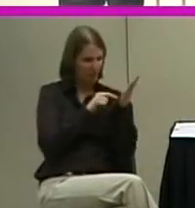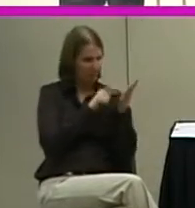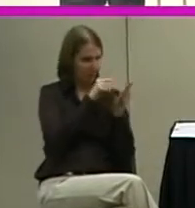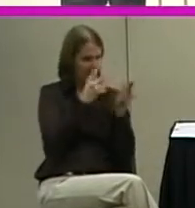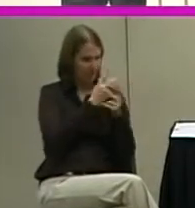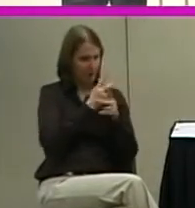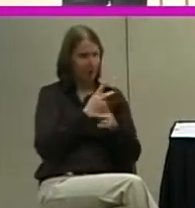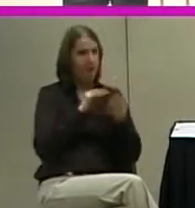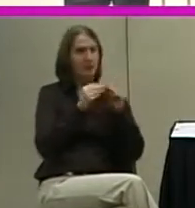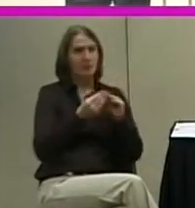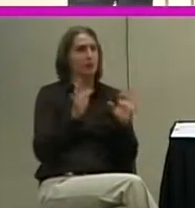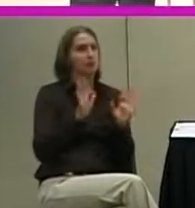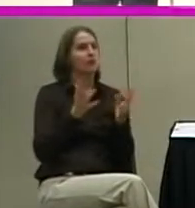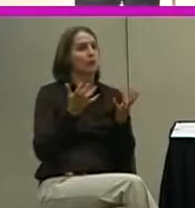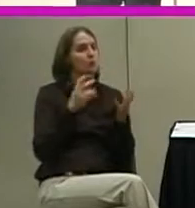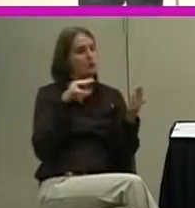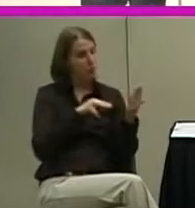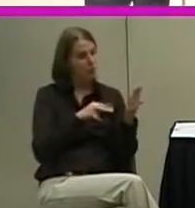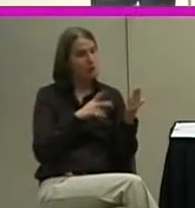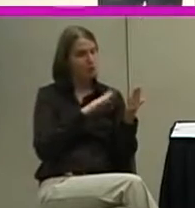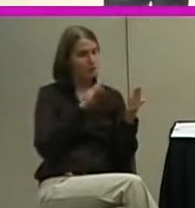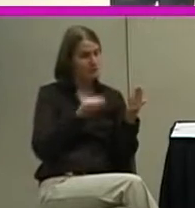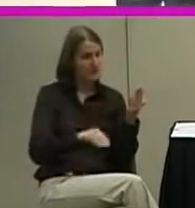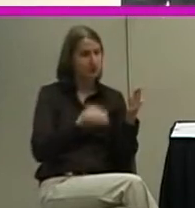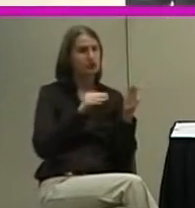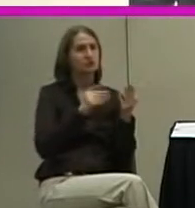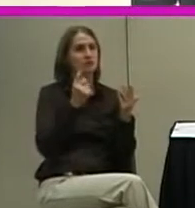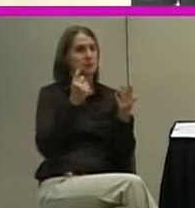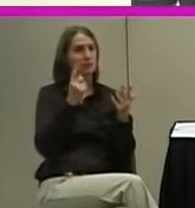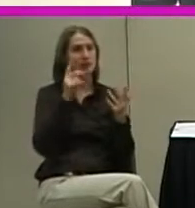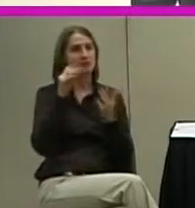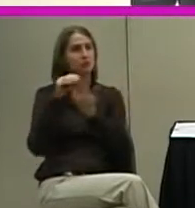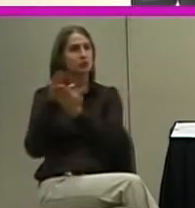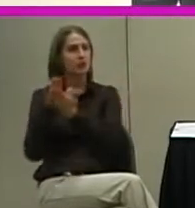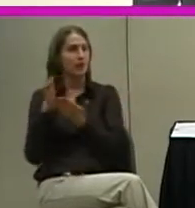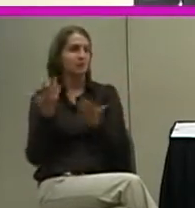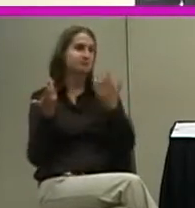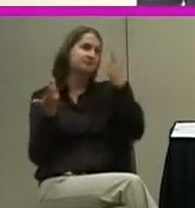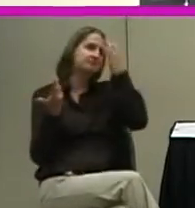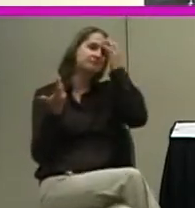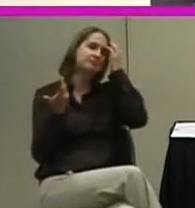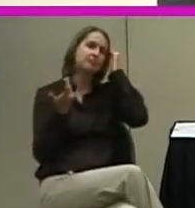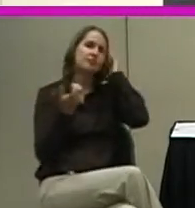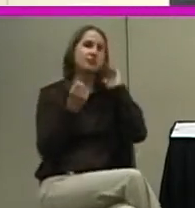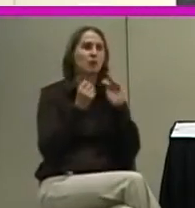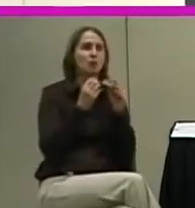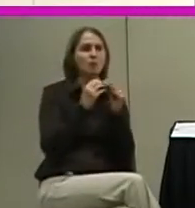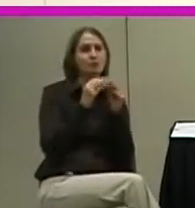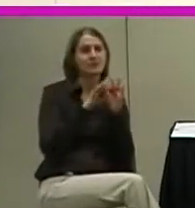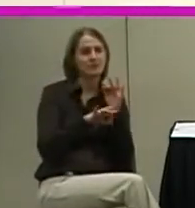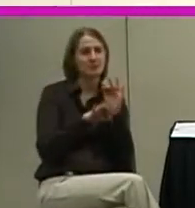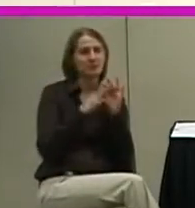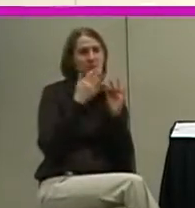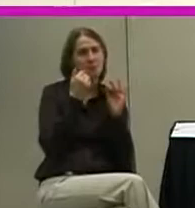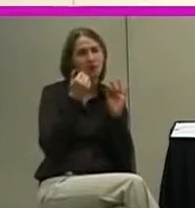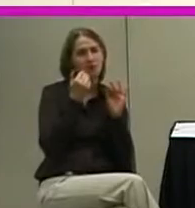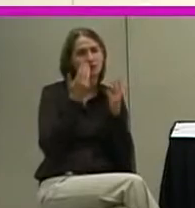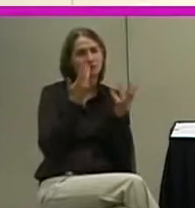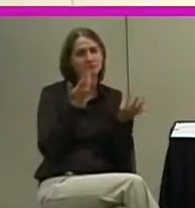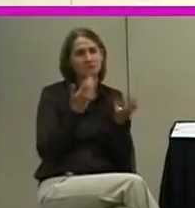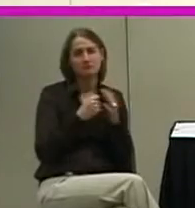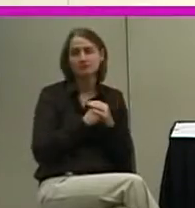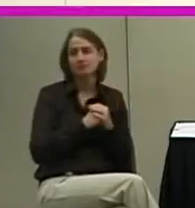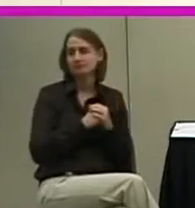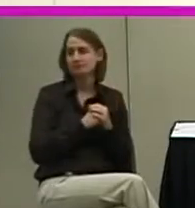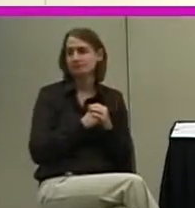like just to look at it and say, oh, your percentage is this, and be done. So the simpler it is, I think the better it will be.